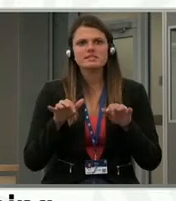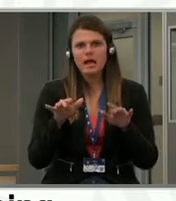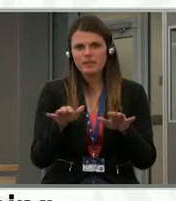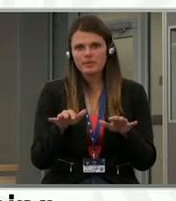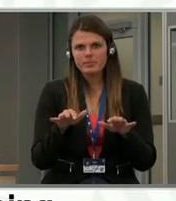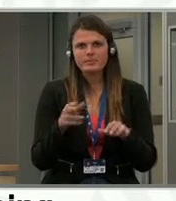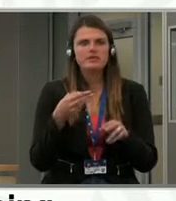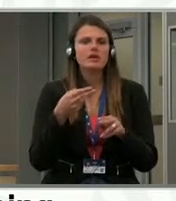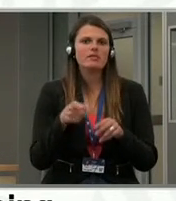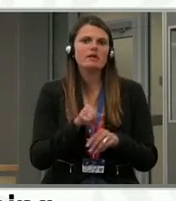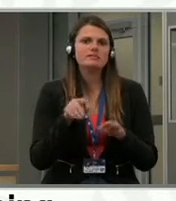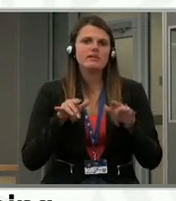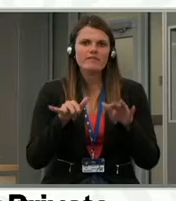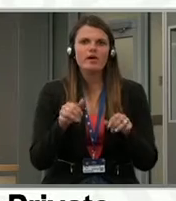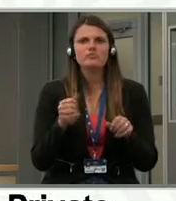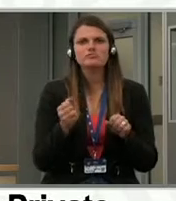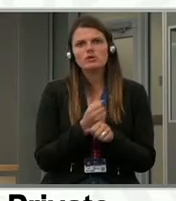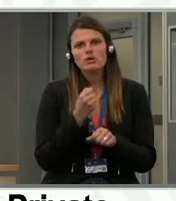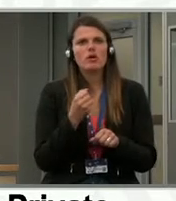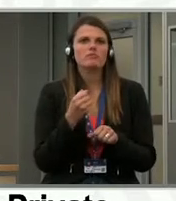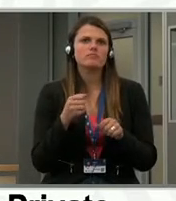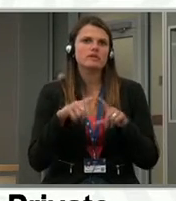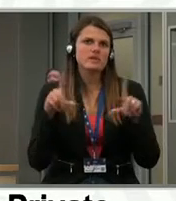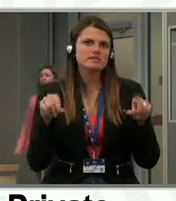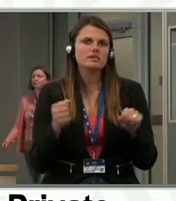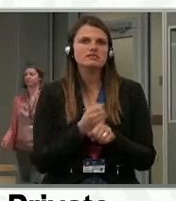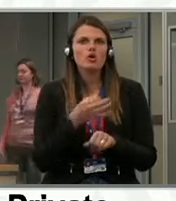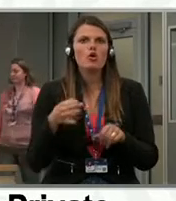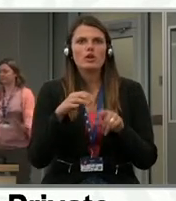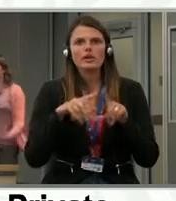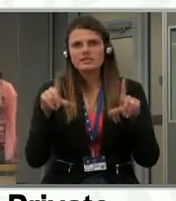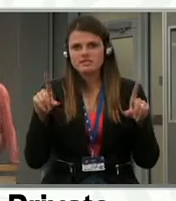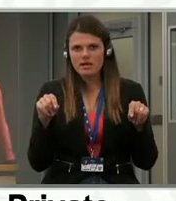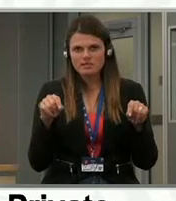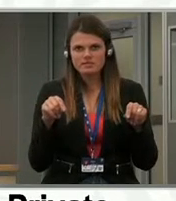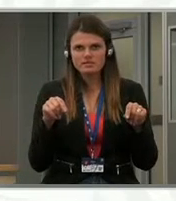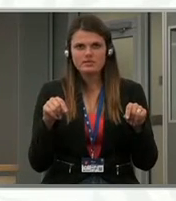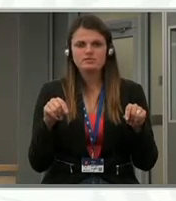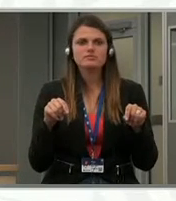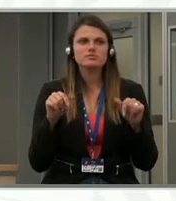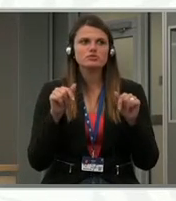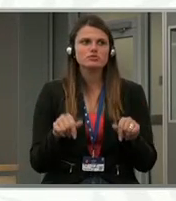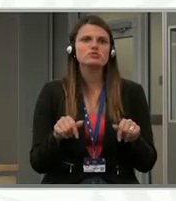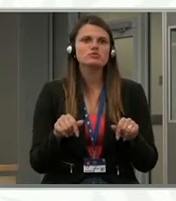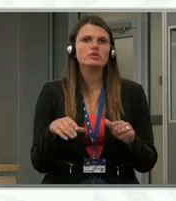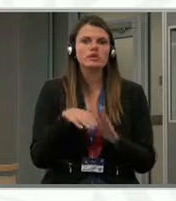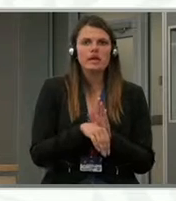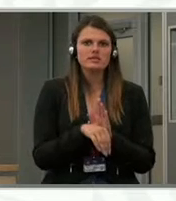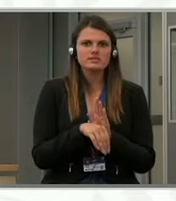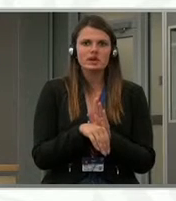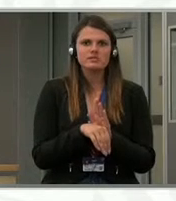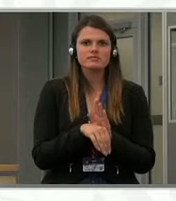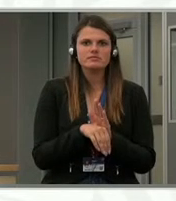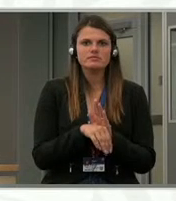public bodies. Involvement of all actors at national level, political